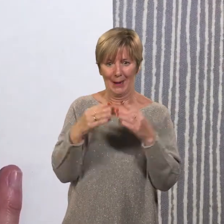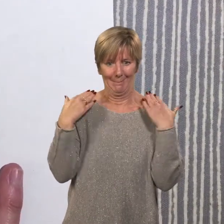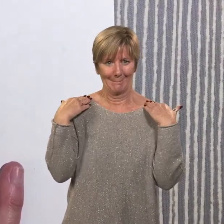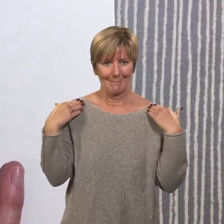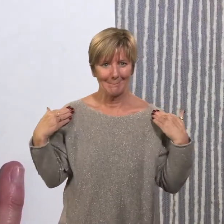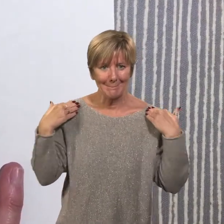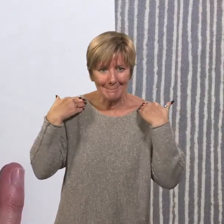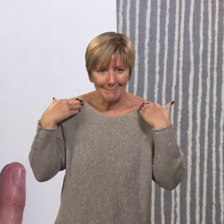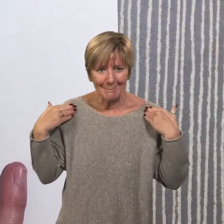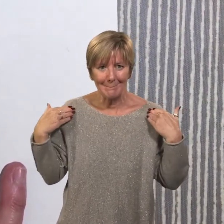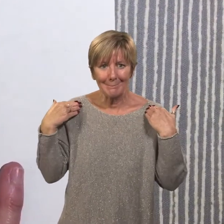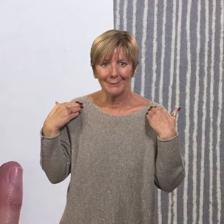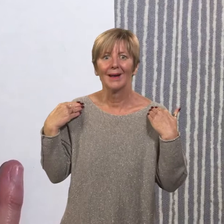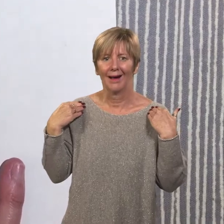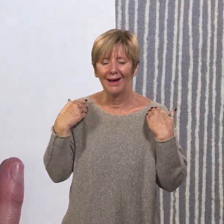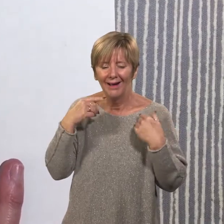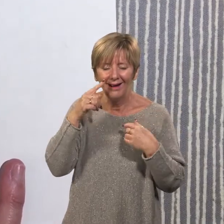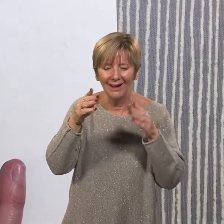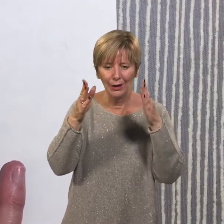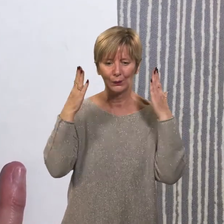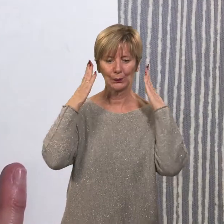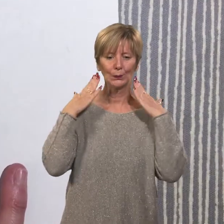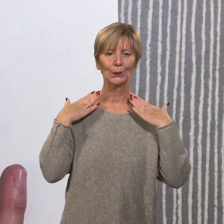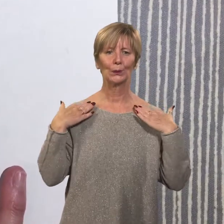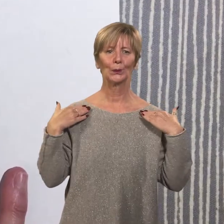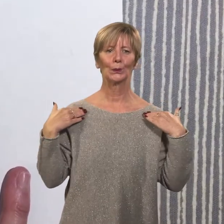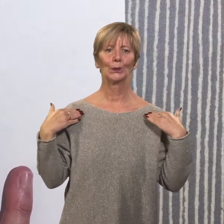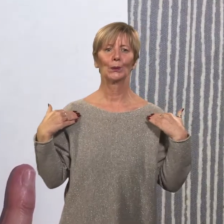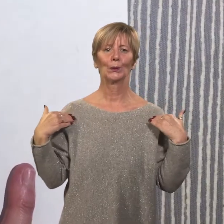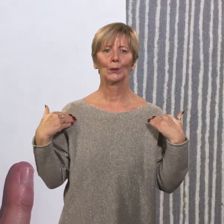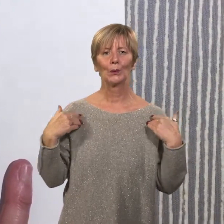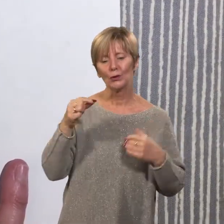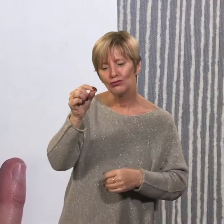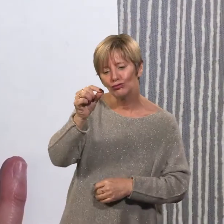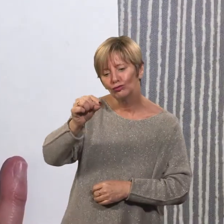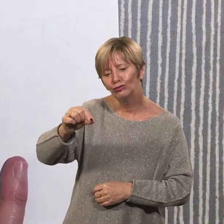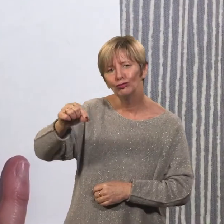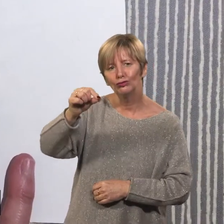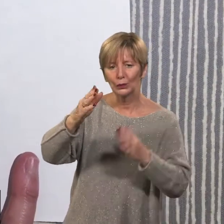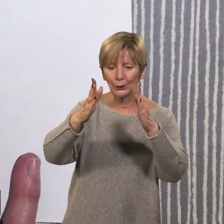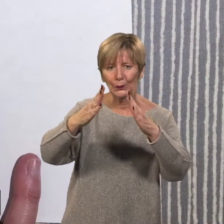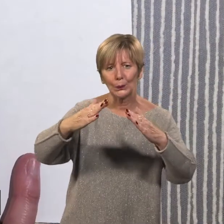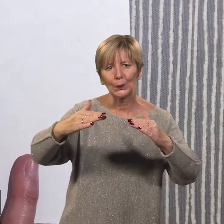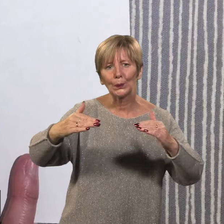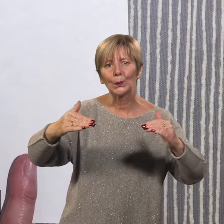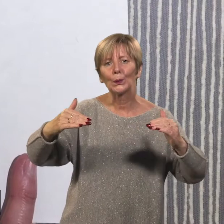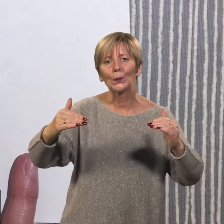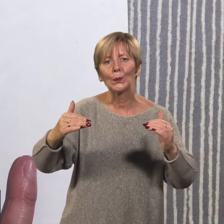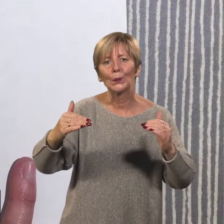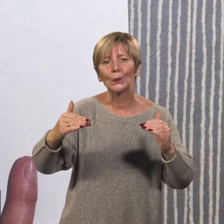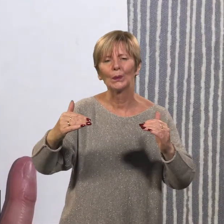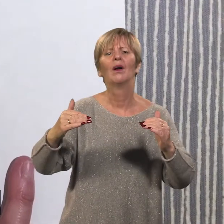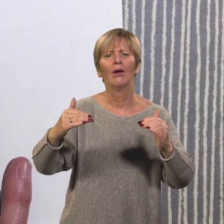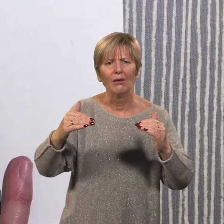this here. So we've connected up those shapes, so it's one flowing line. And then I'm going to